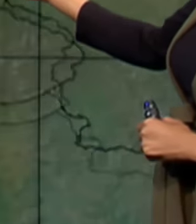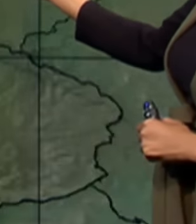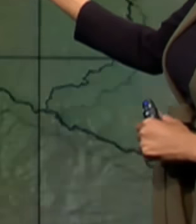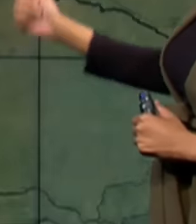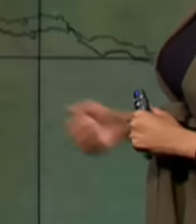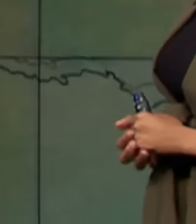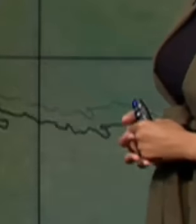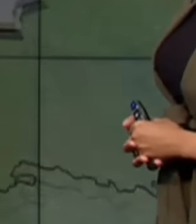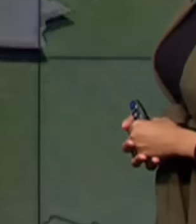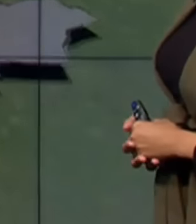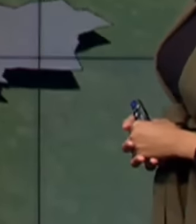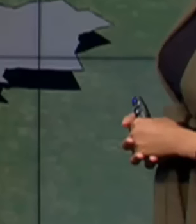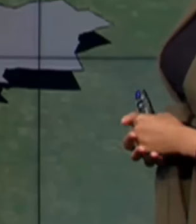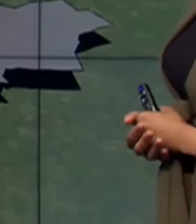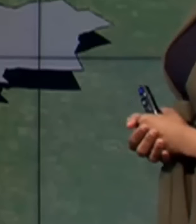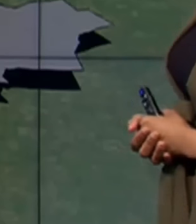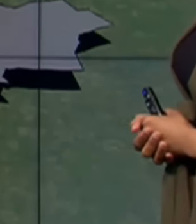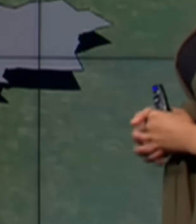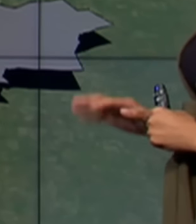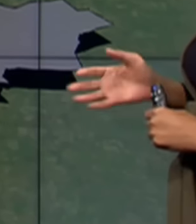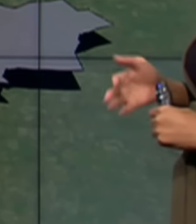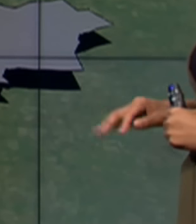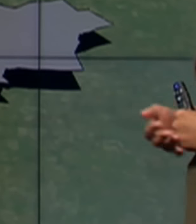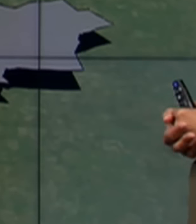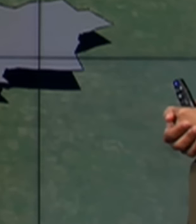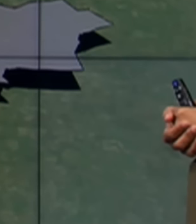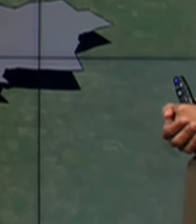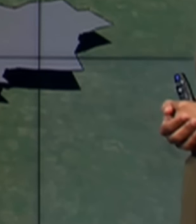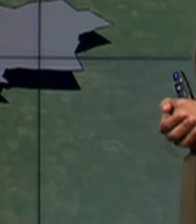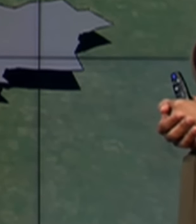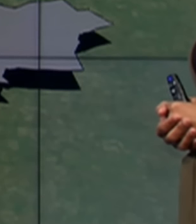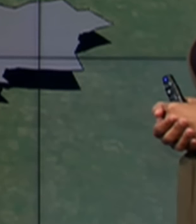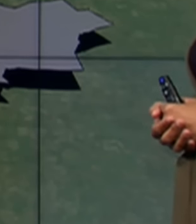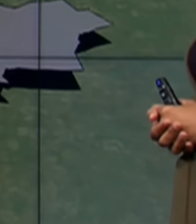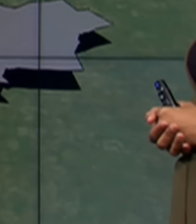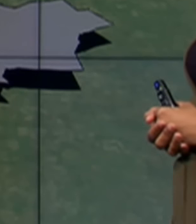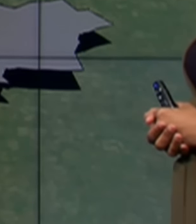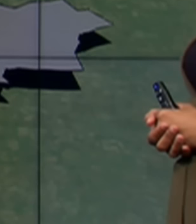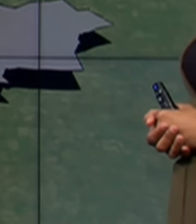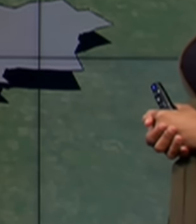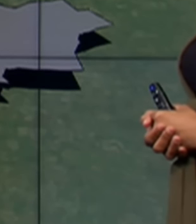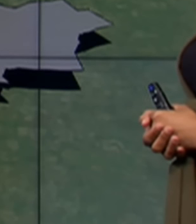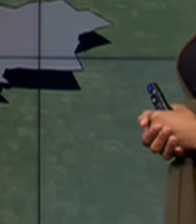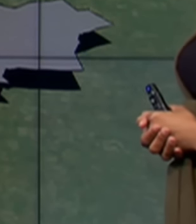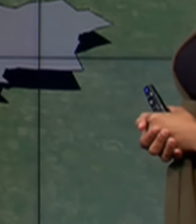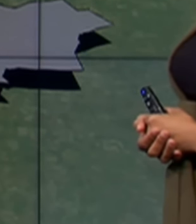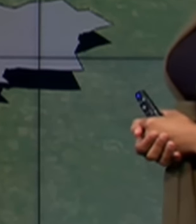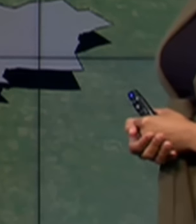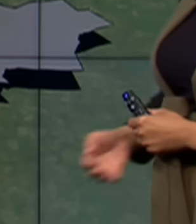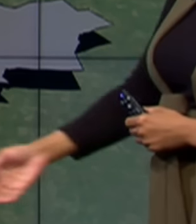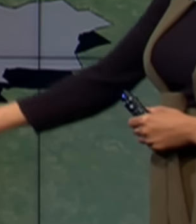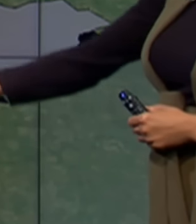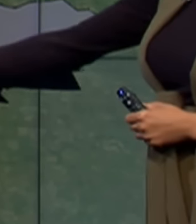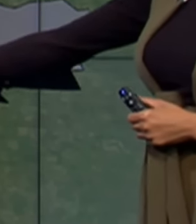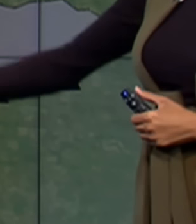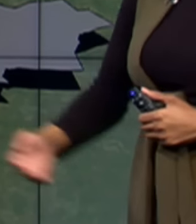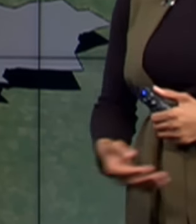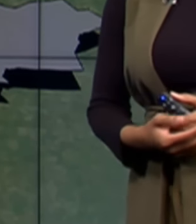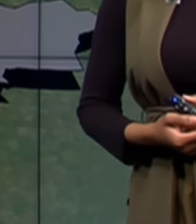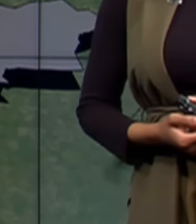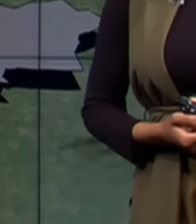di temperature tsa rona fa re lebelela mo Johannesburg go tla nna le gone go nna tsiditsana mo mosong ka digata di le 2 go ya go di le 17 fire ena